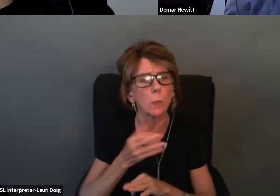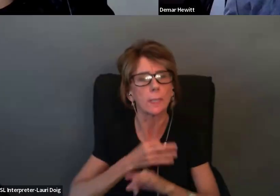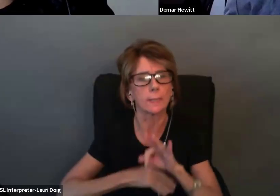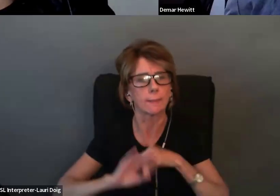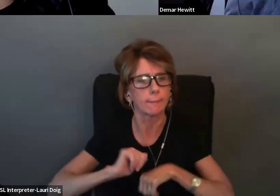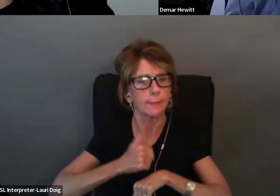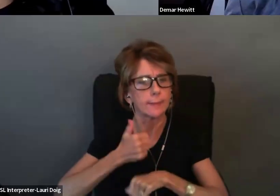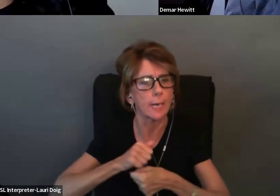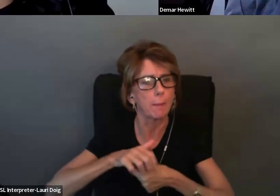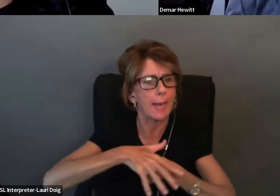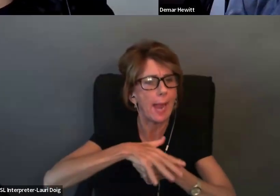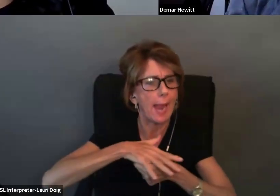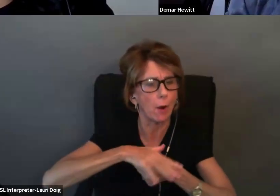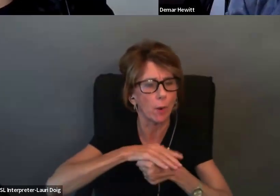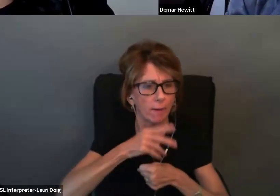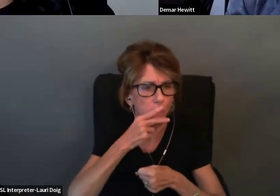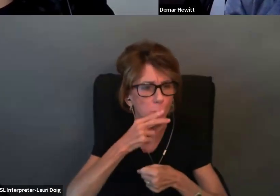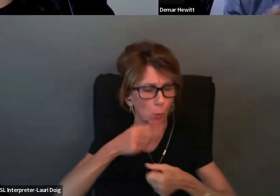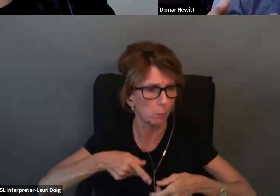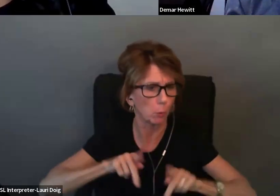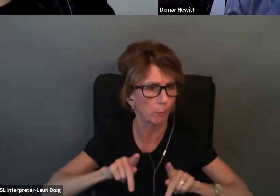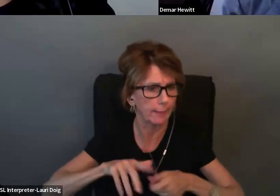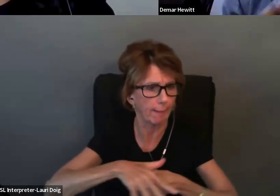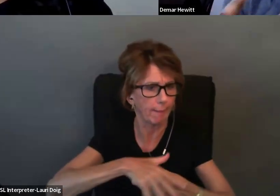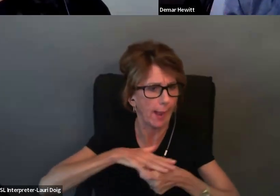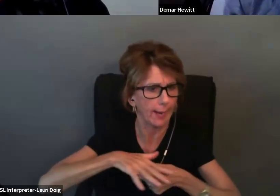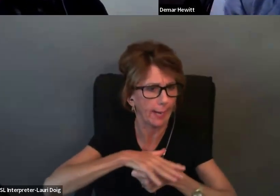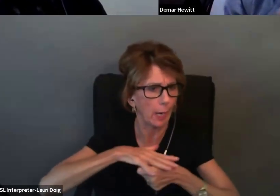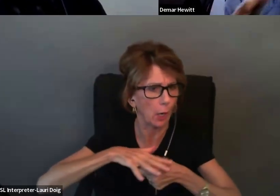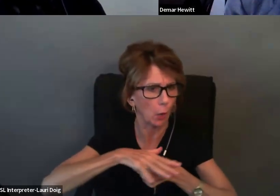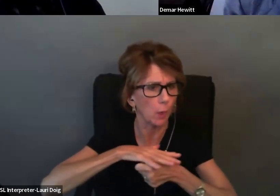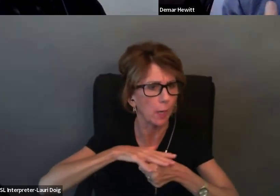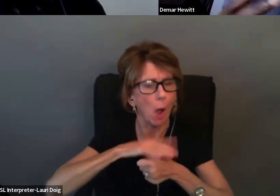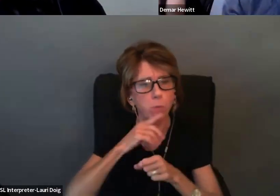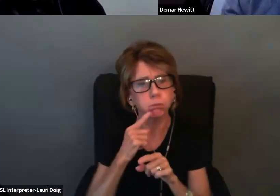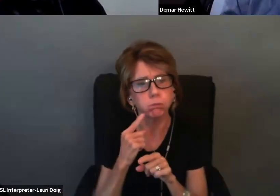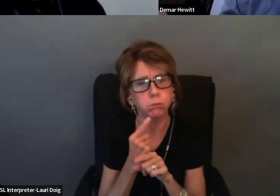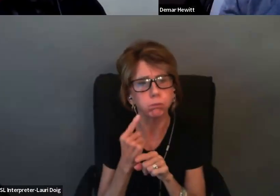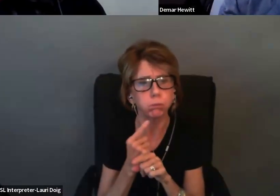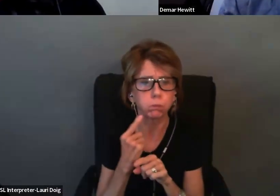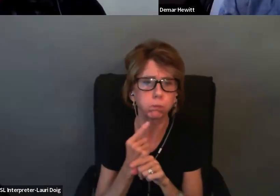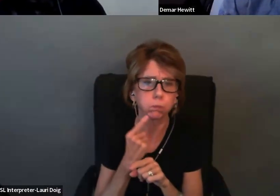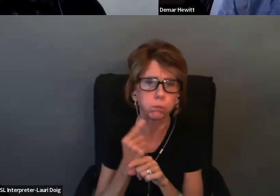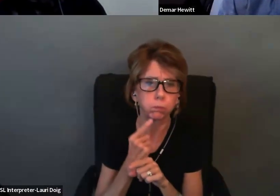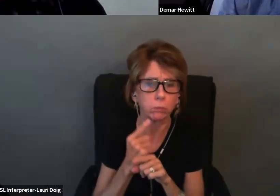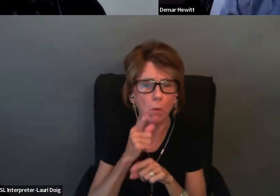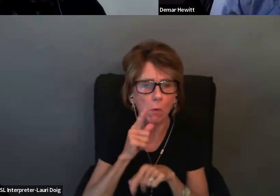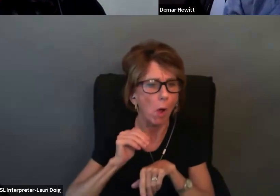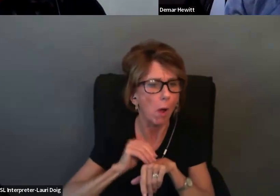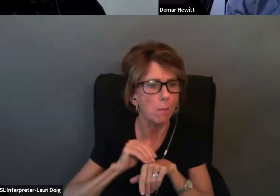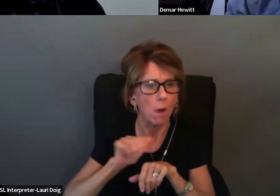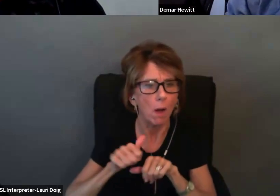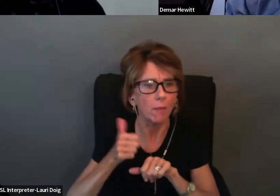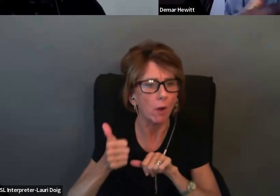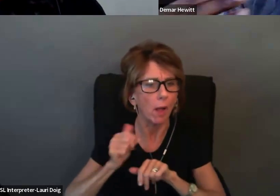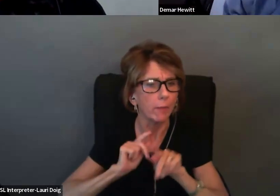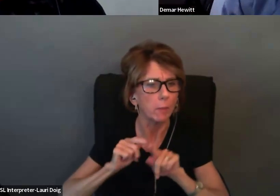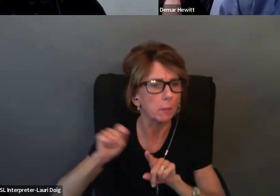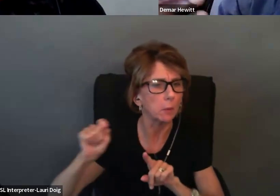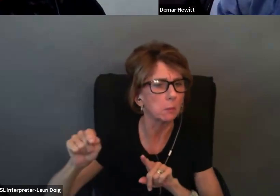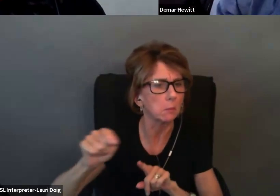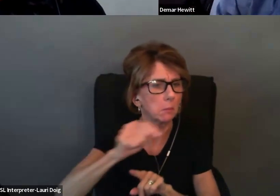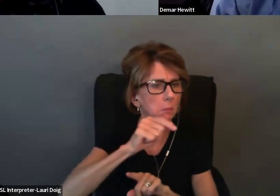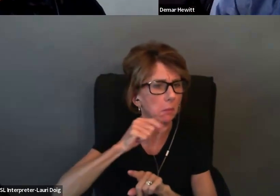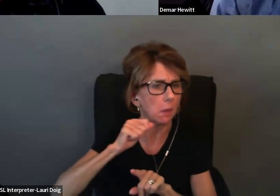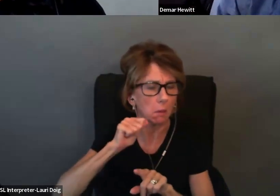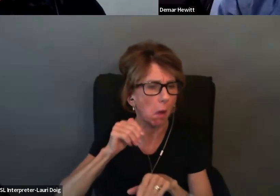a particular area that is within reason shouldn't disturb the other tenants or shouldn't trigger the